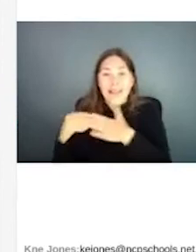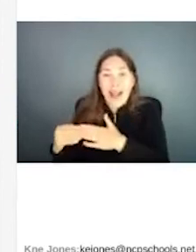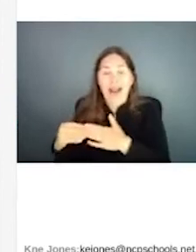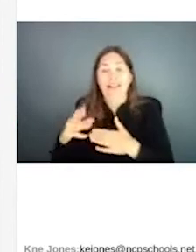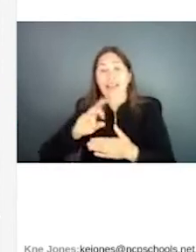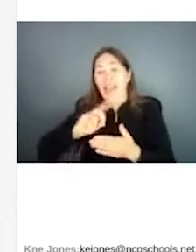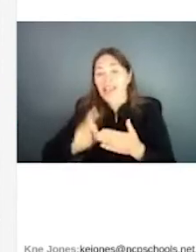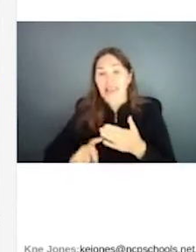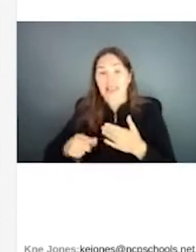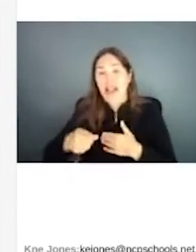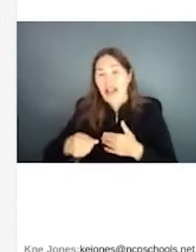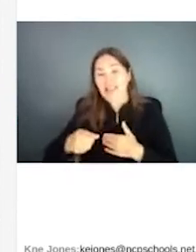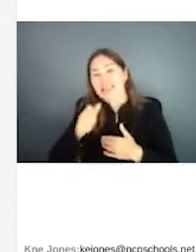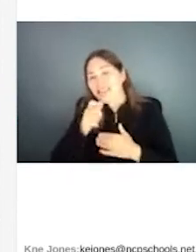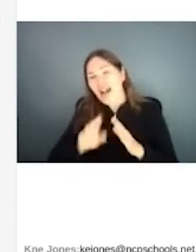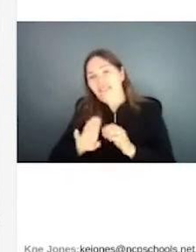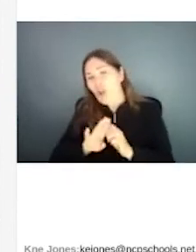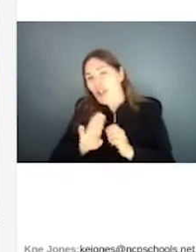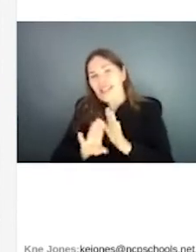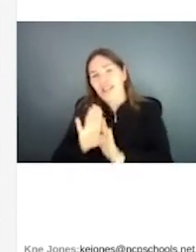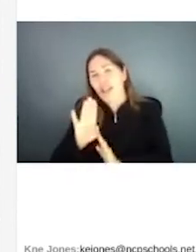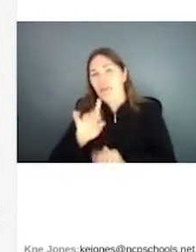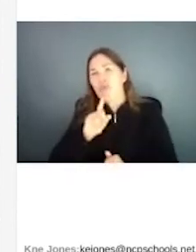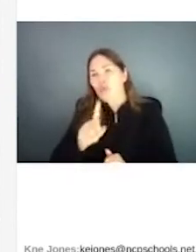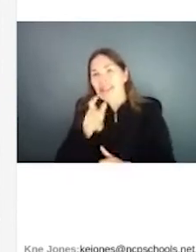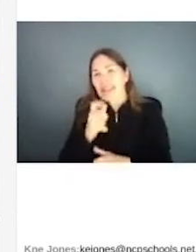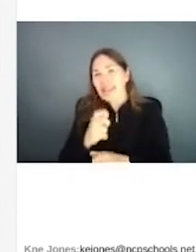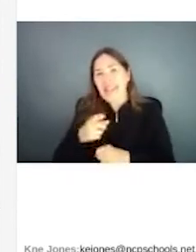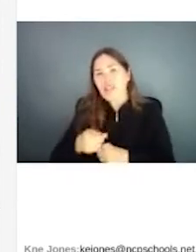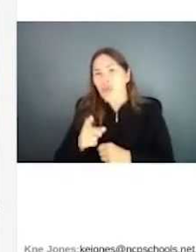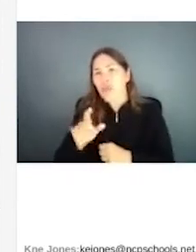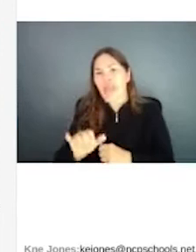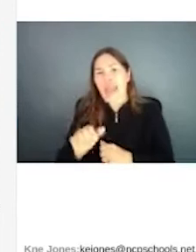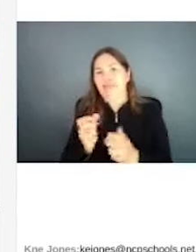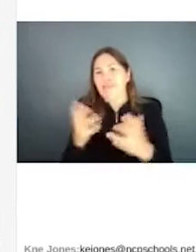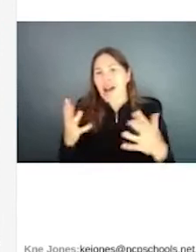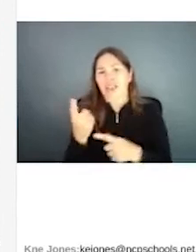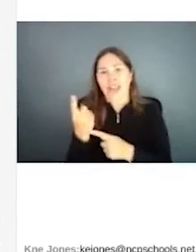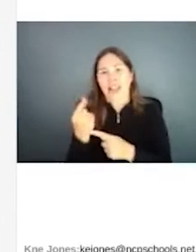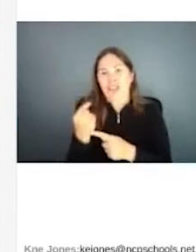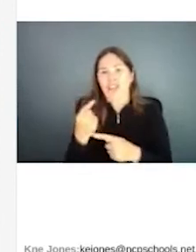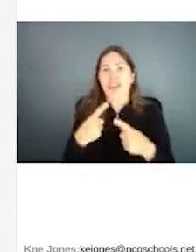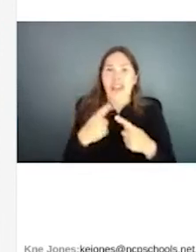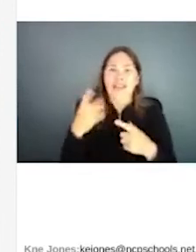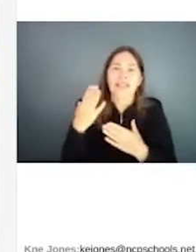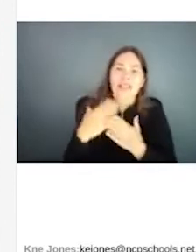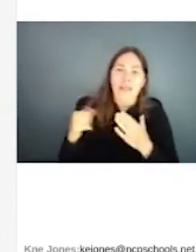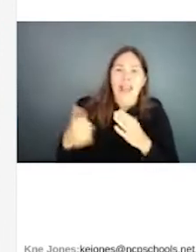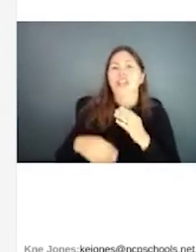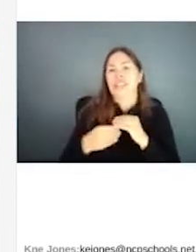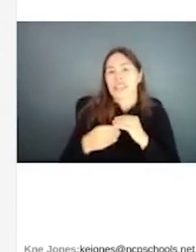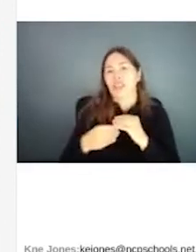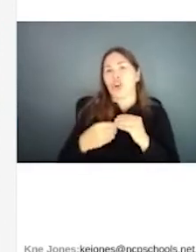InDesign is not as fully developed because we didn't really get to that so much last year, and additional resources. So this is a little